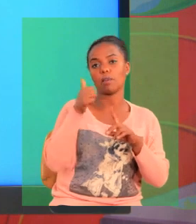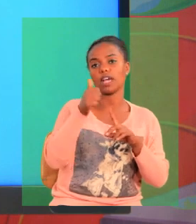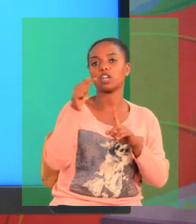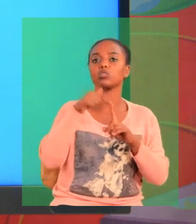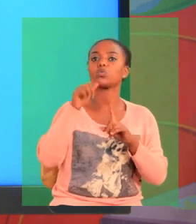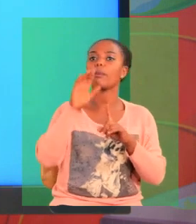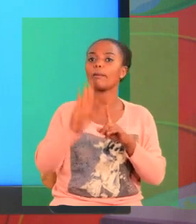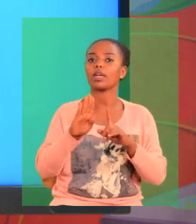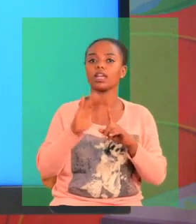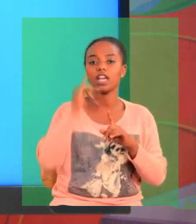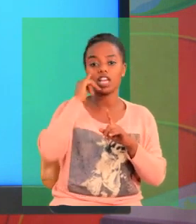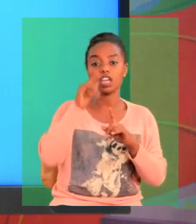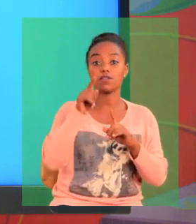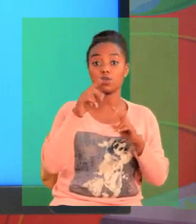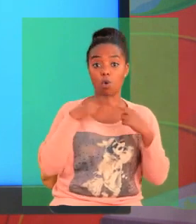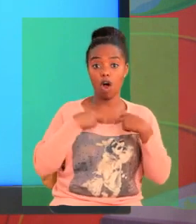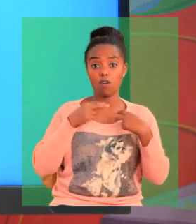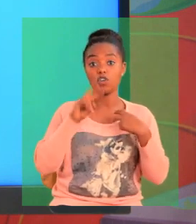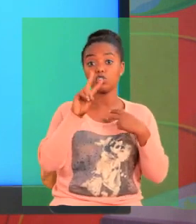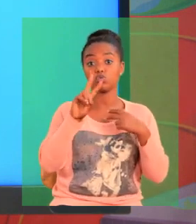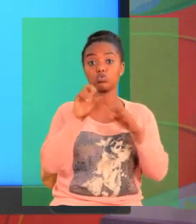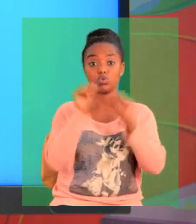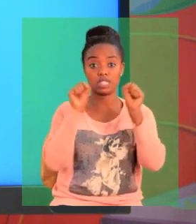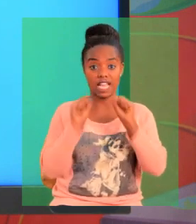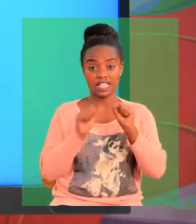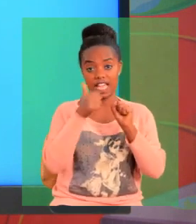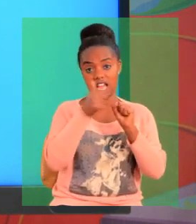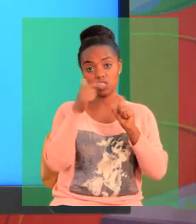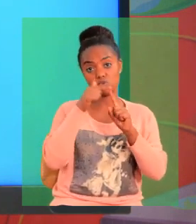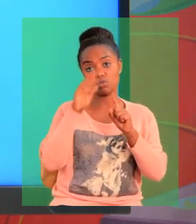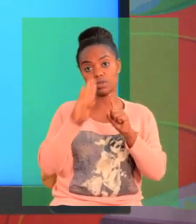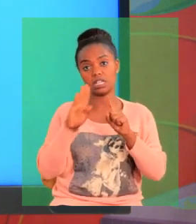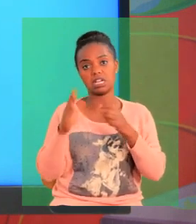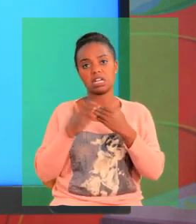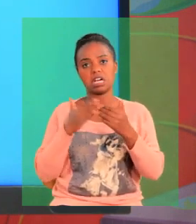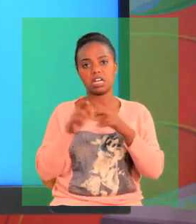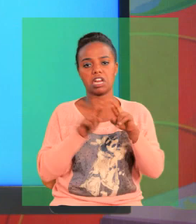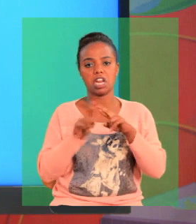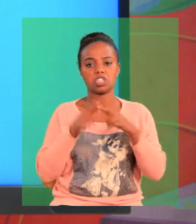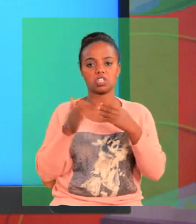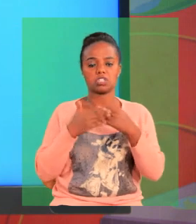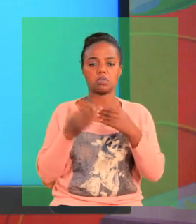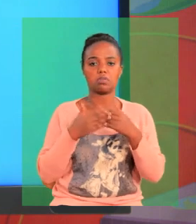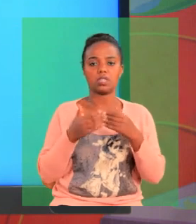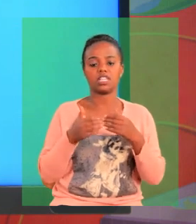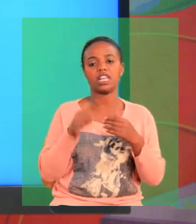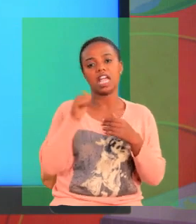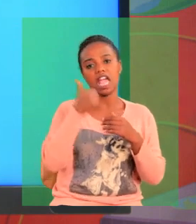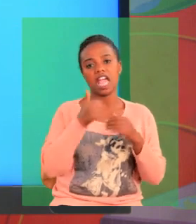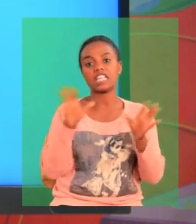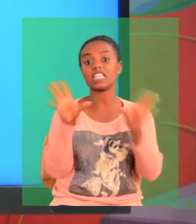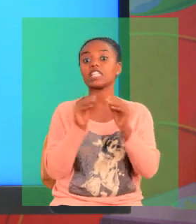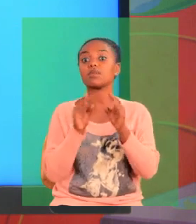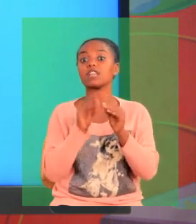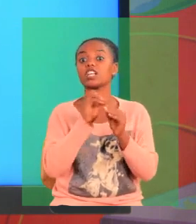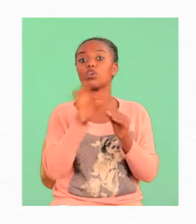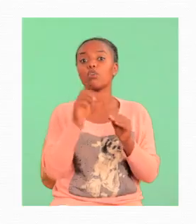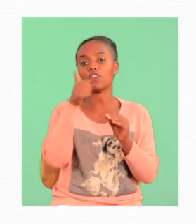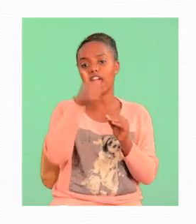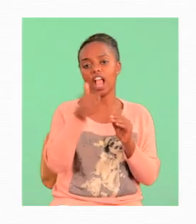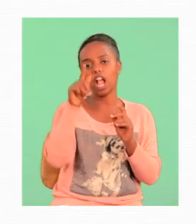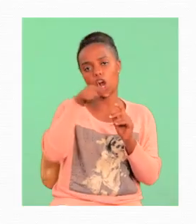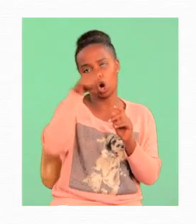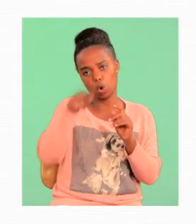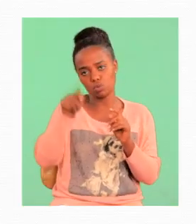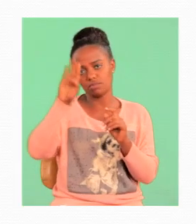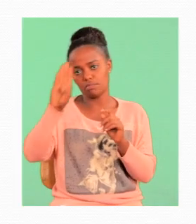So if you have two sets A and B, a relation from A to B is simply defined as any subset of A cross